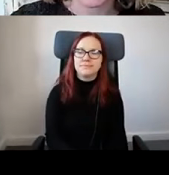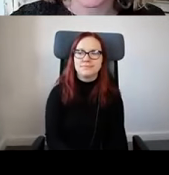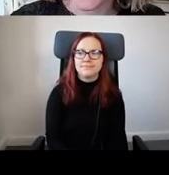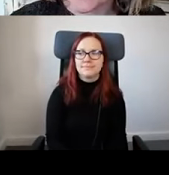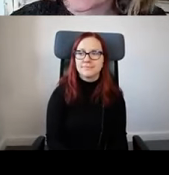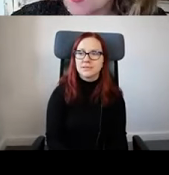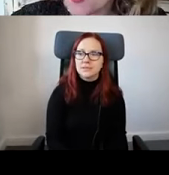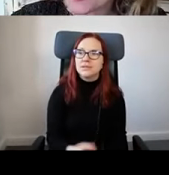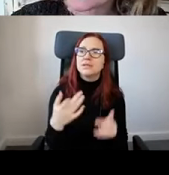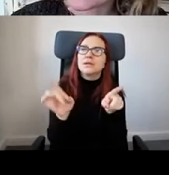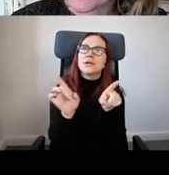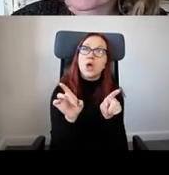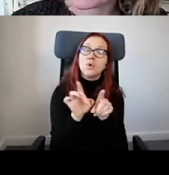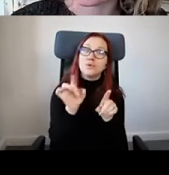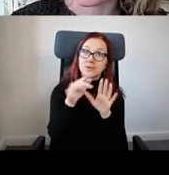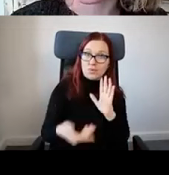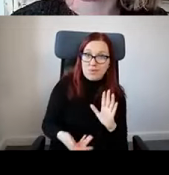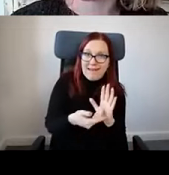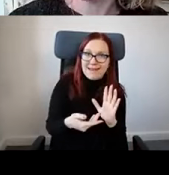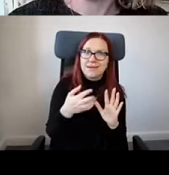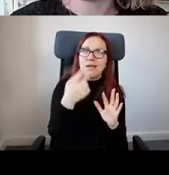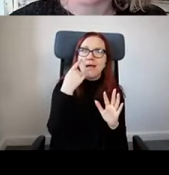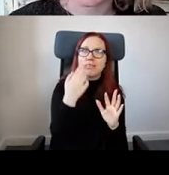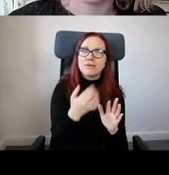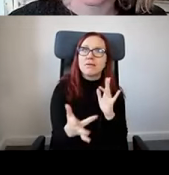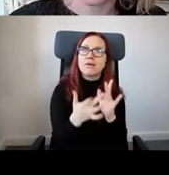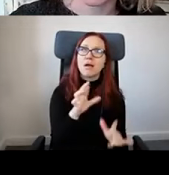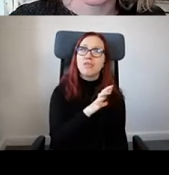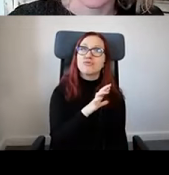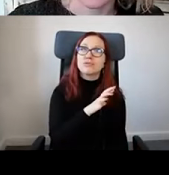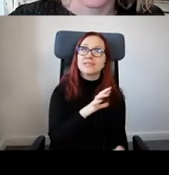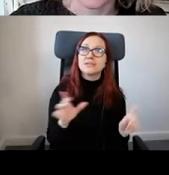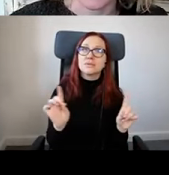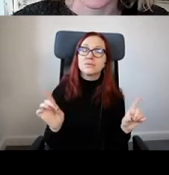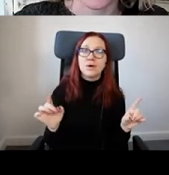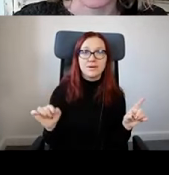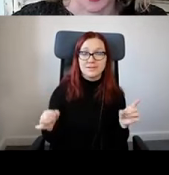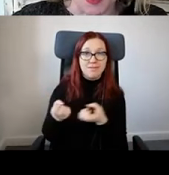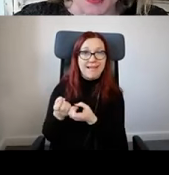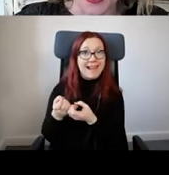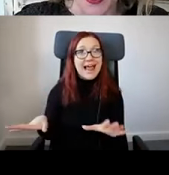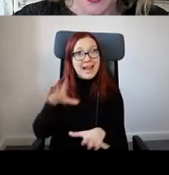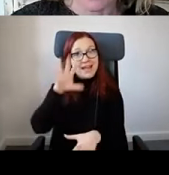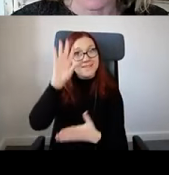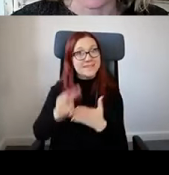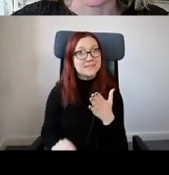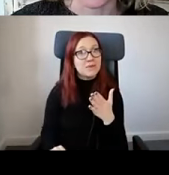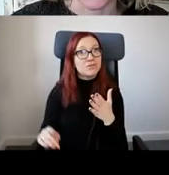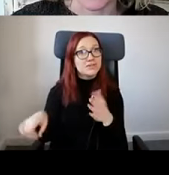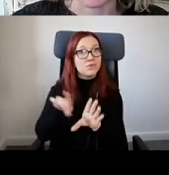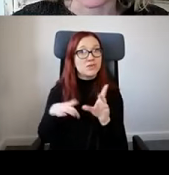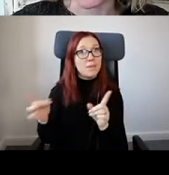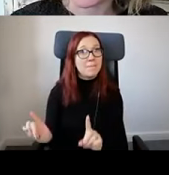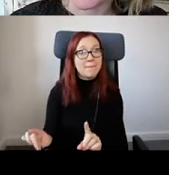to add in there, and I think some of the other reason for that is these lack of experiences that young people